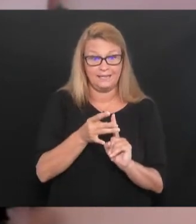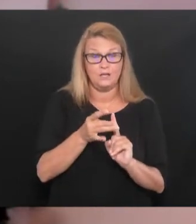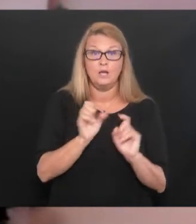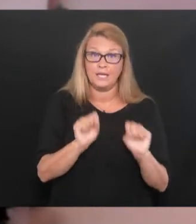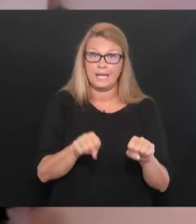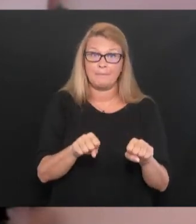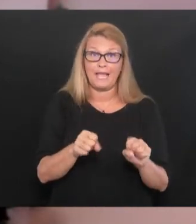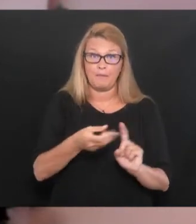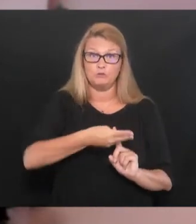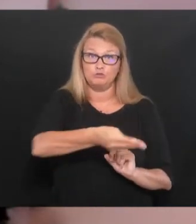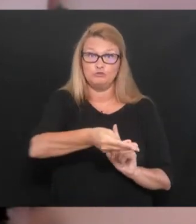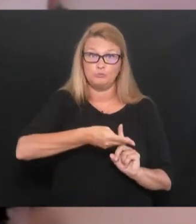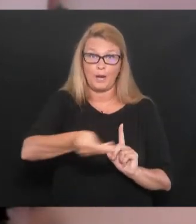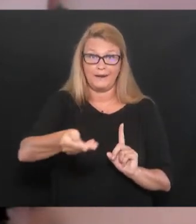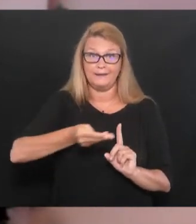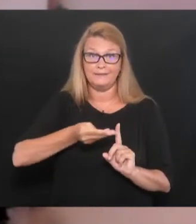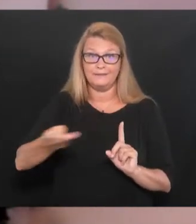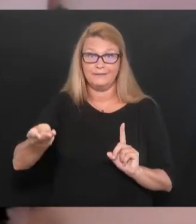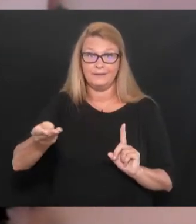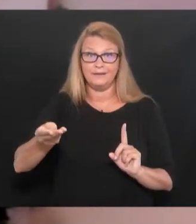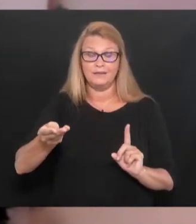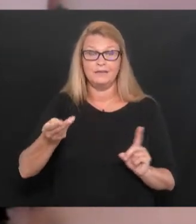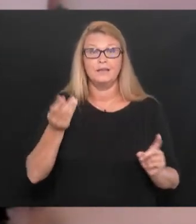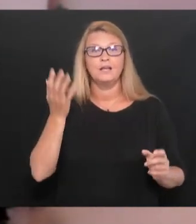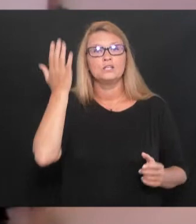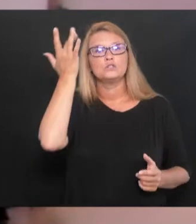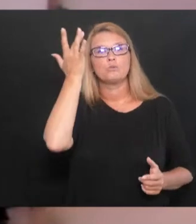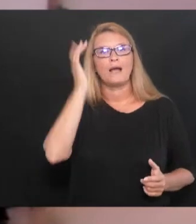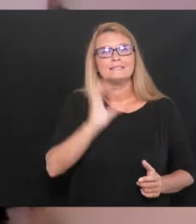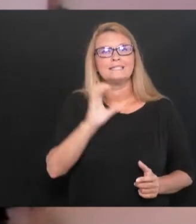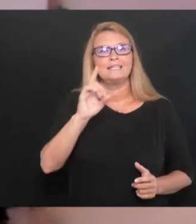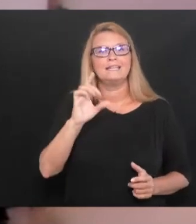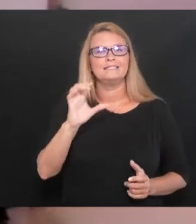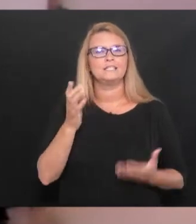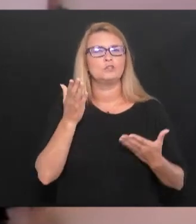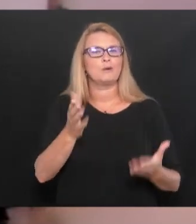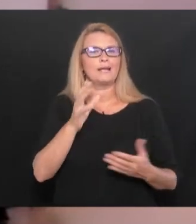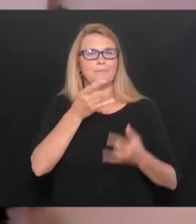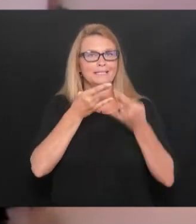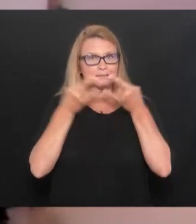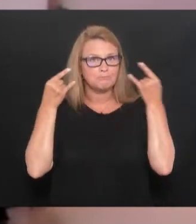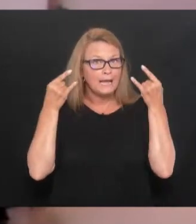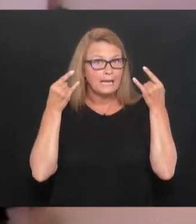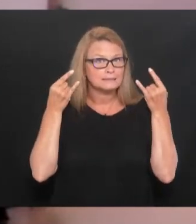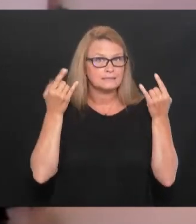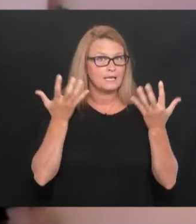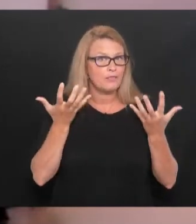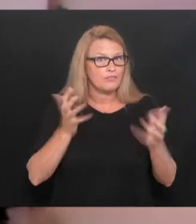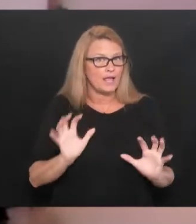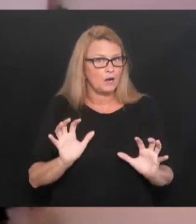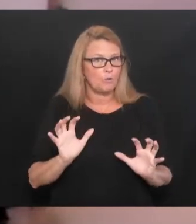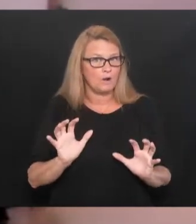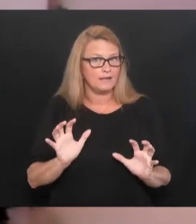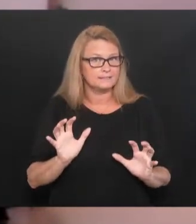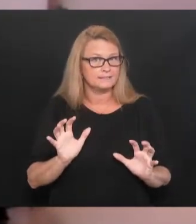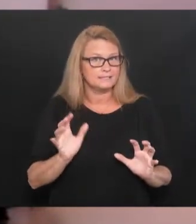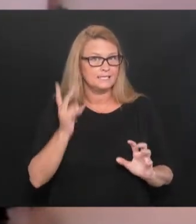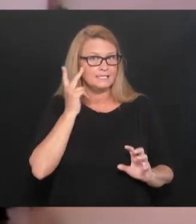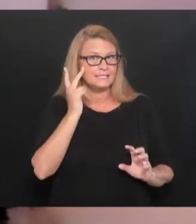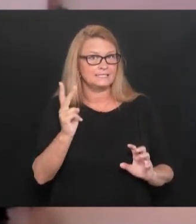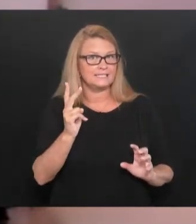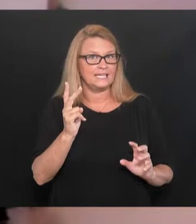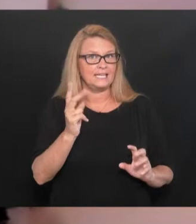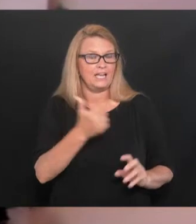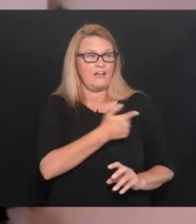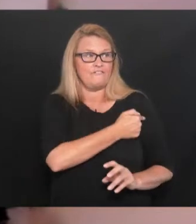which is the reason why the CDC recommended wearing masks, because they don't really want to see vaccinated